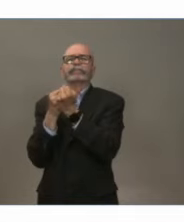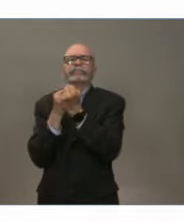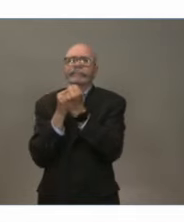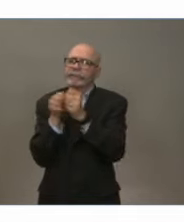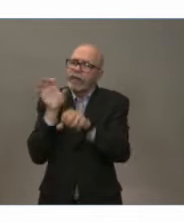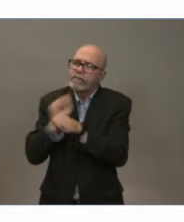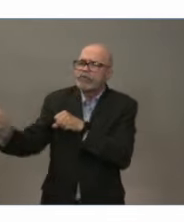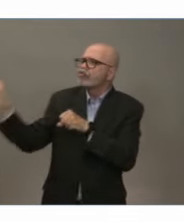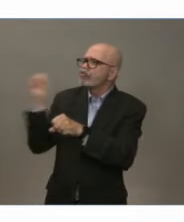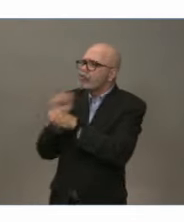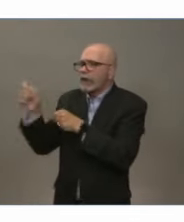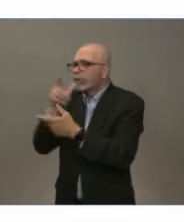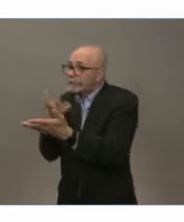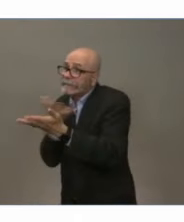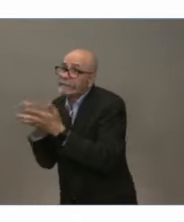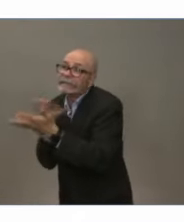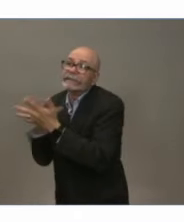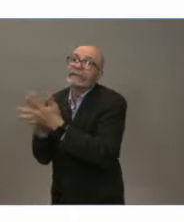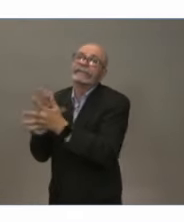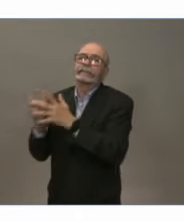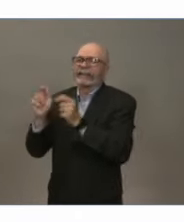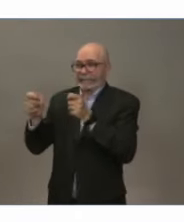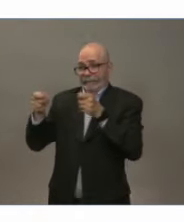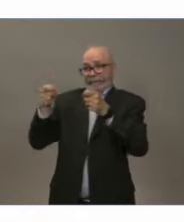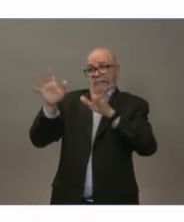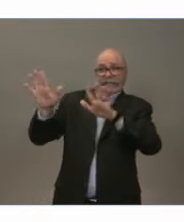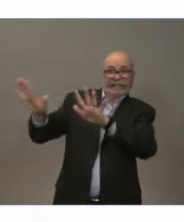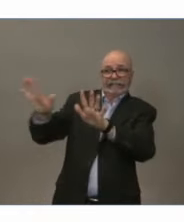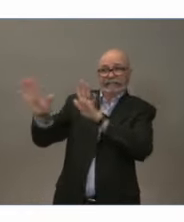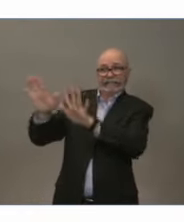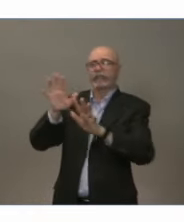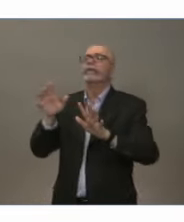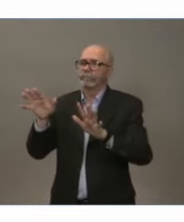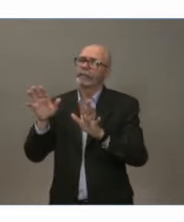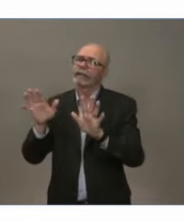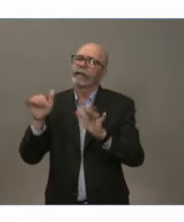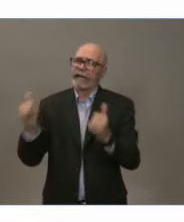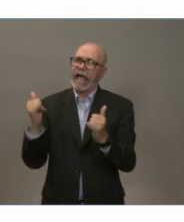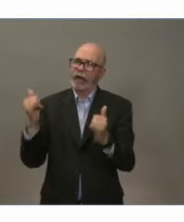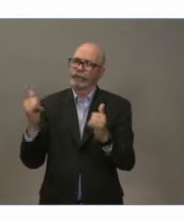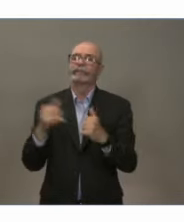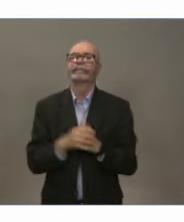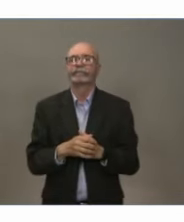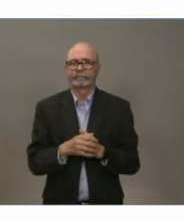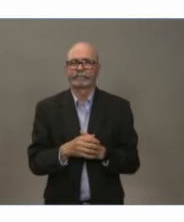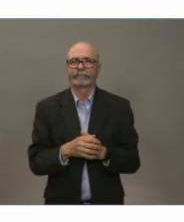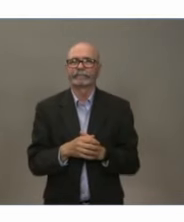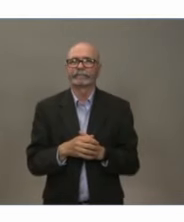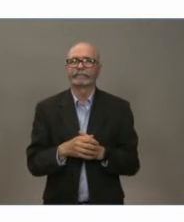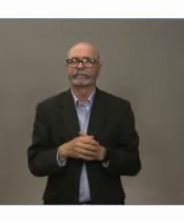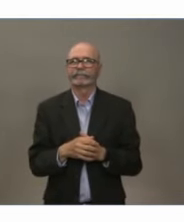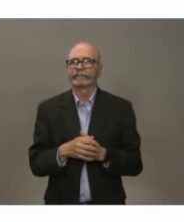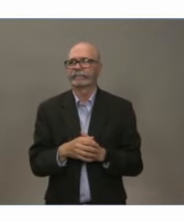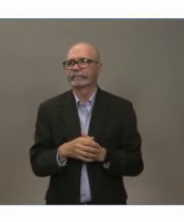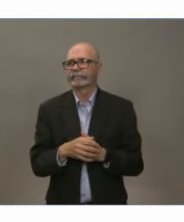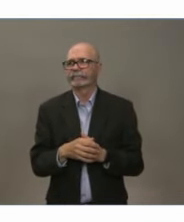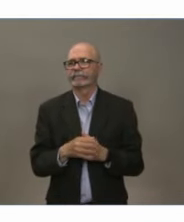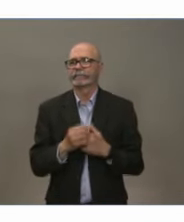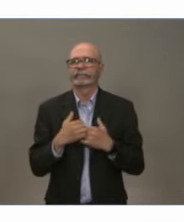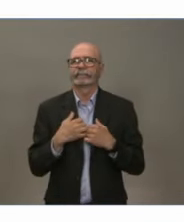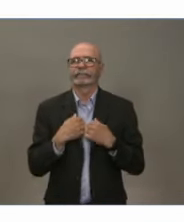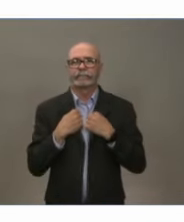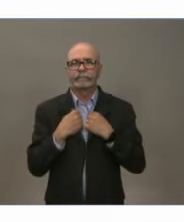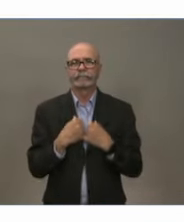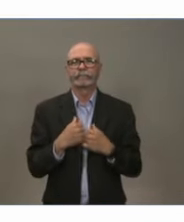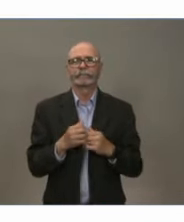get a handle on the outbreak of COVID-19 within these communities. The other piece that's you've heard us talk